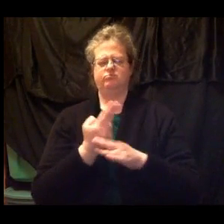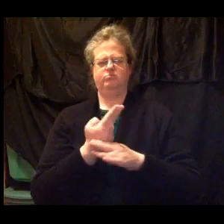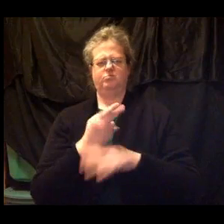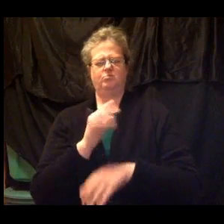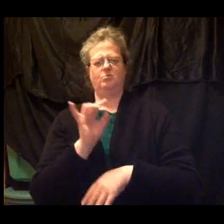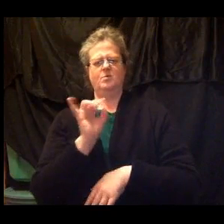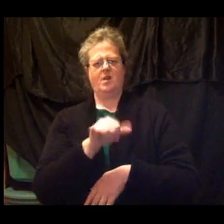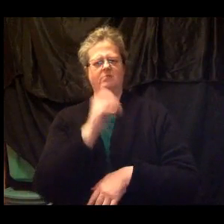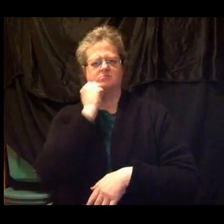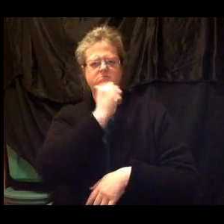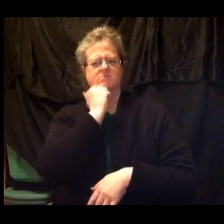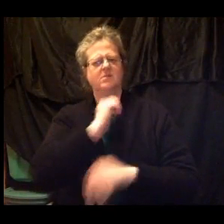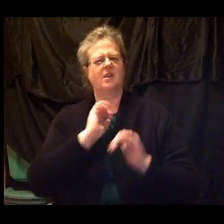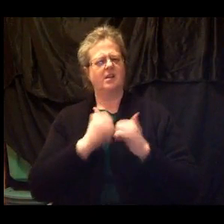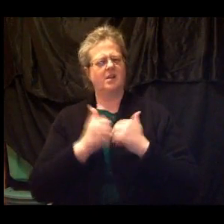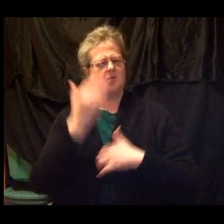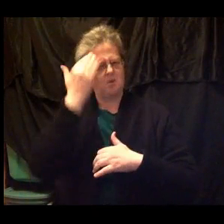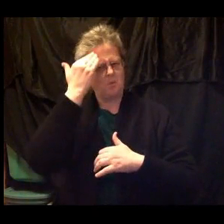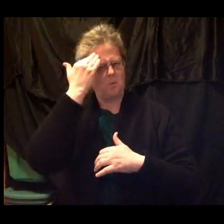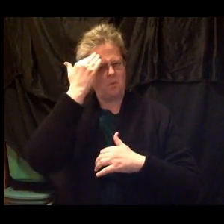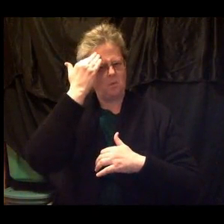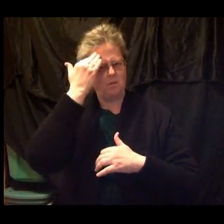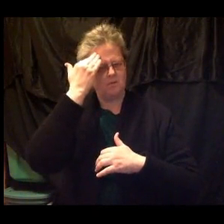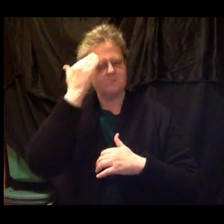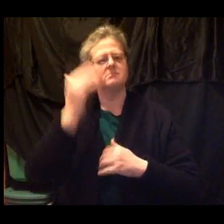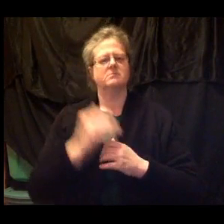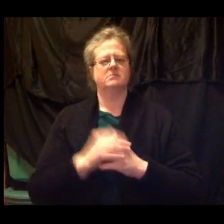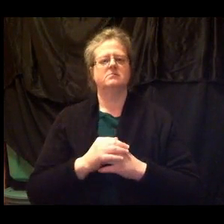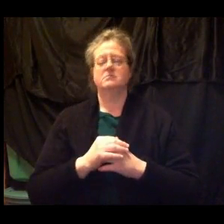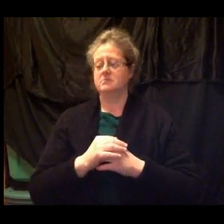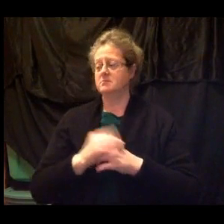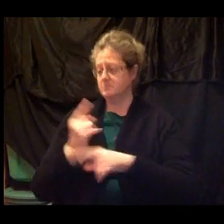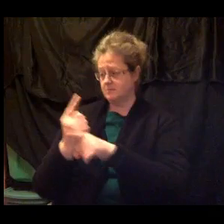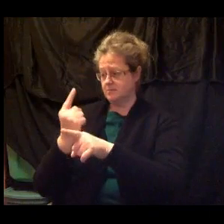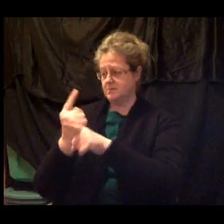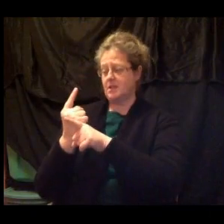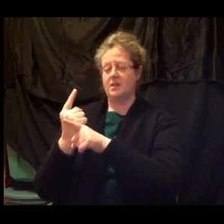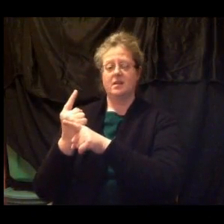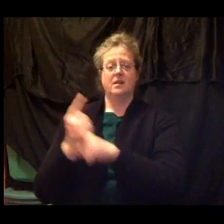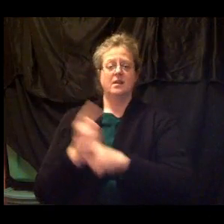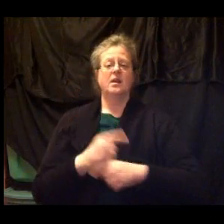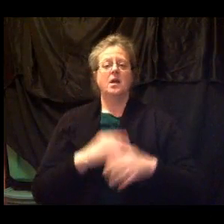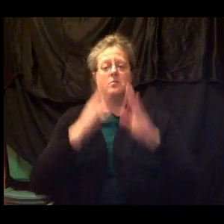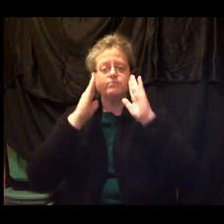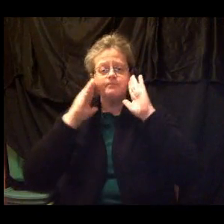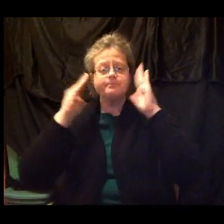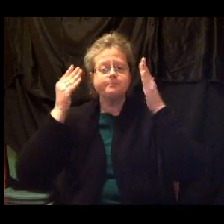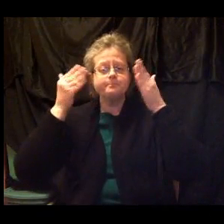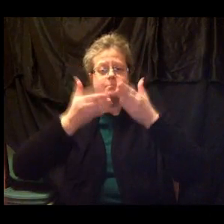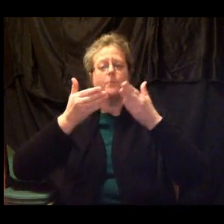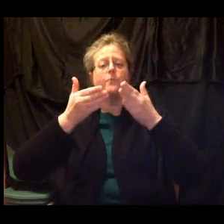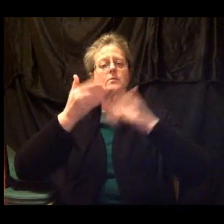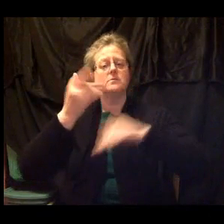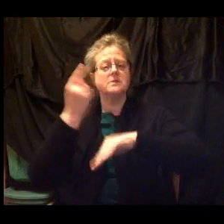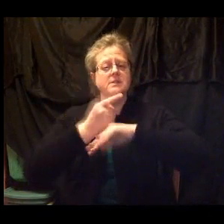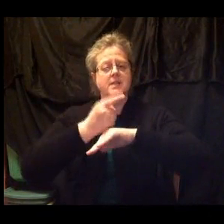that? Good? Thermometer. Exactly. And we're paying particular attention to that today because it's pretty